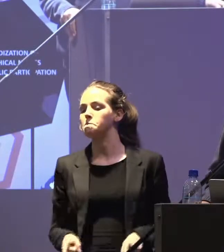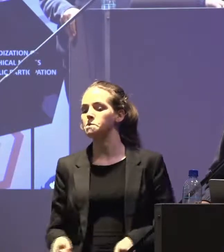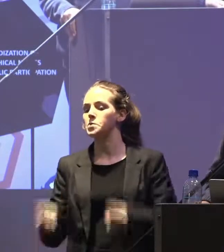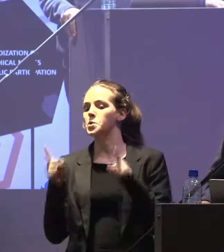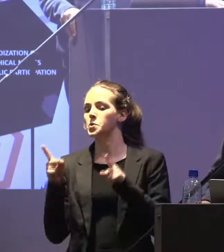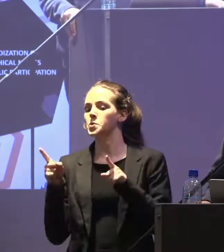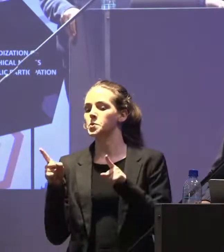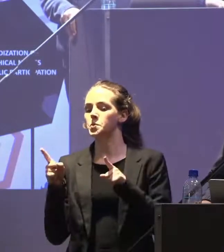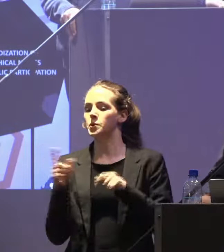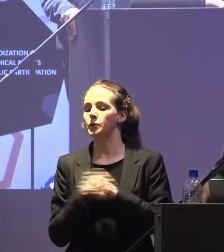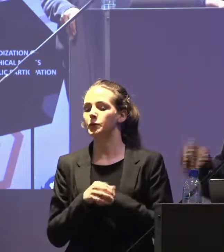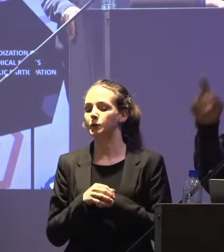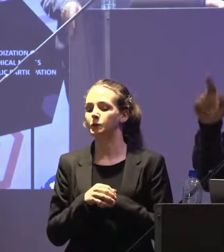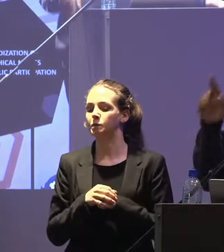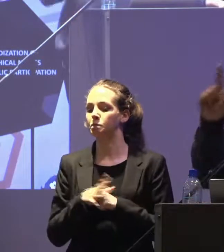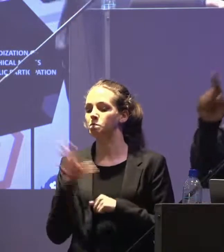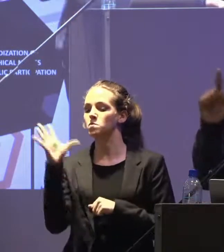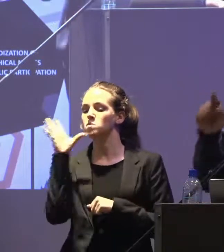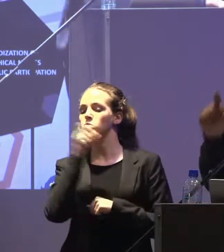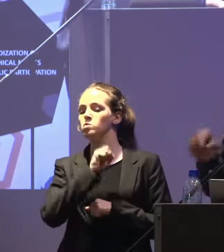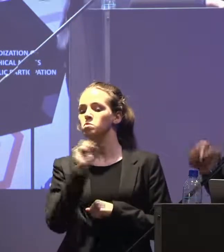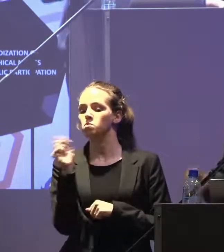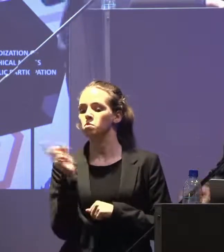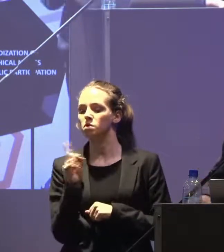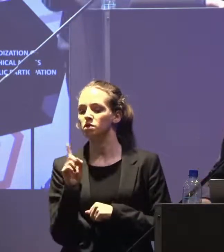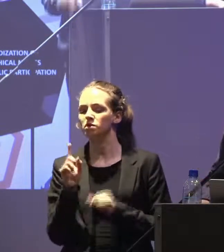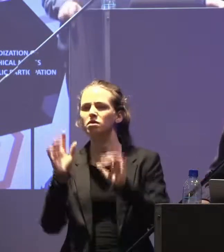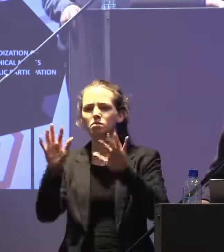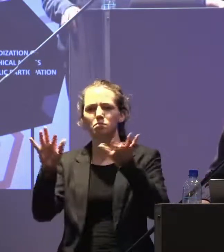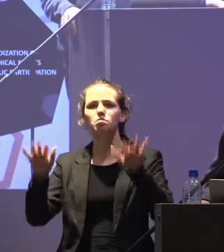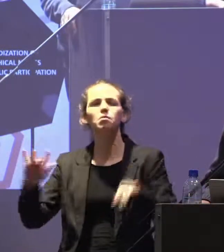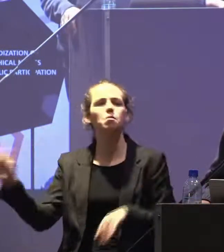And the assumption was that there are no people on this land.